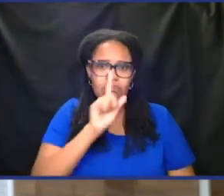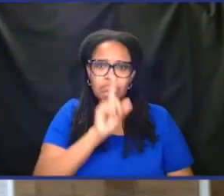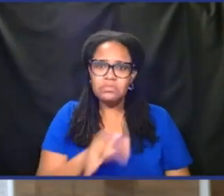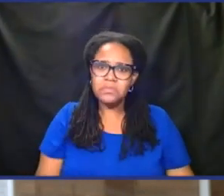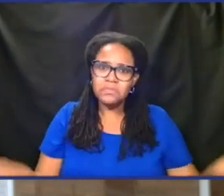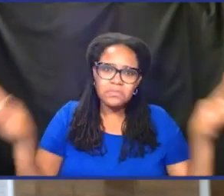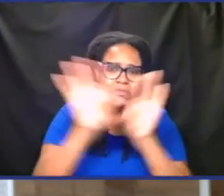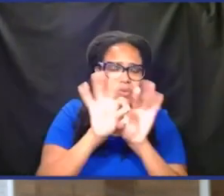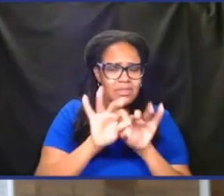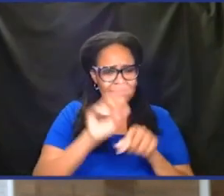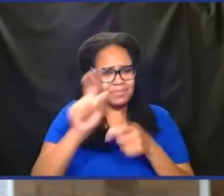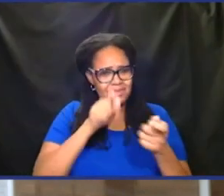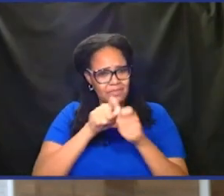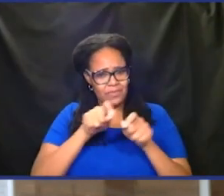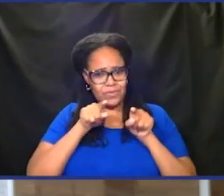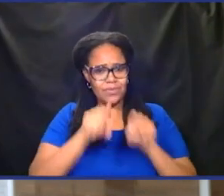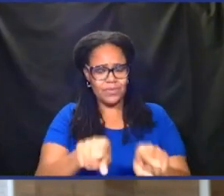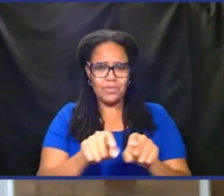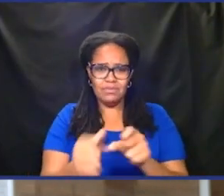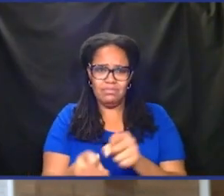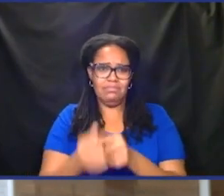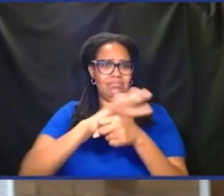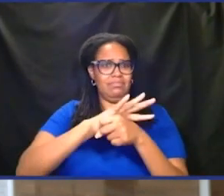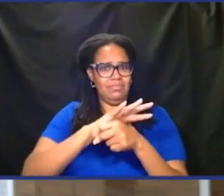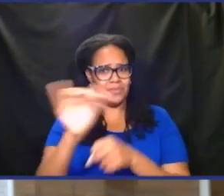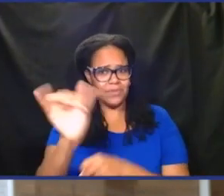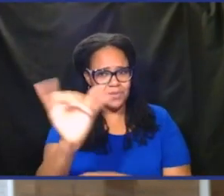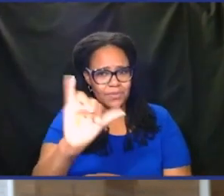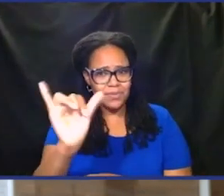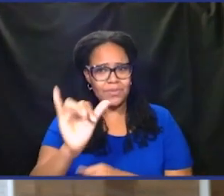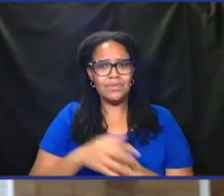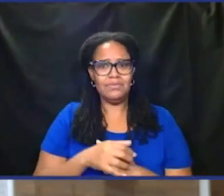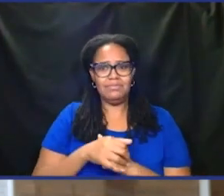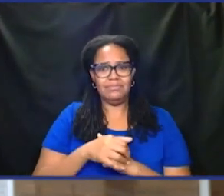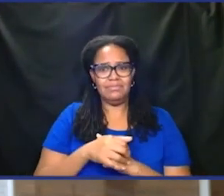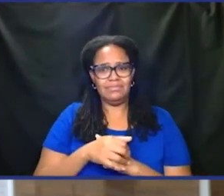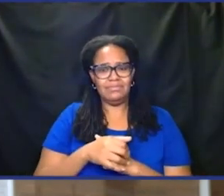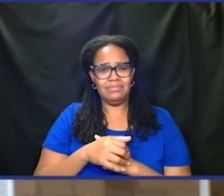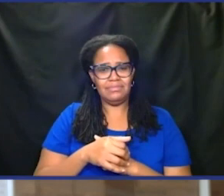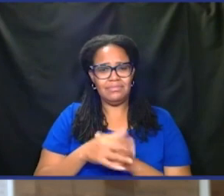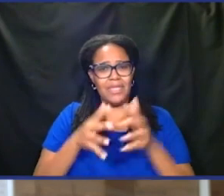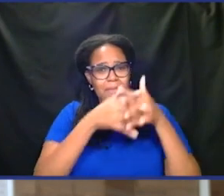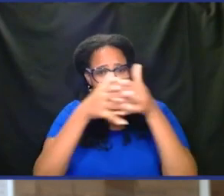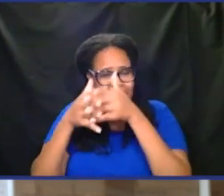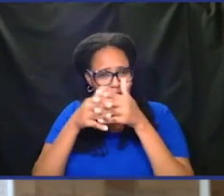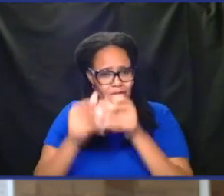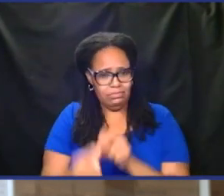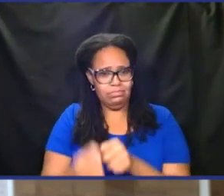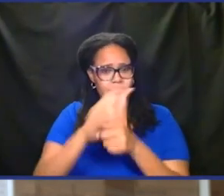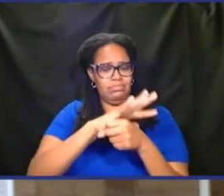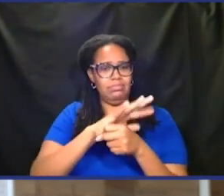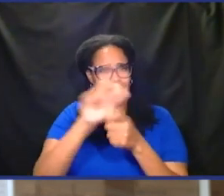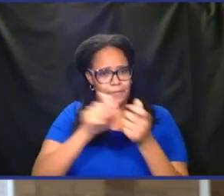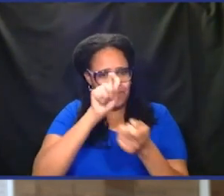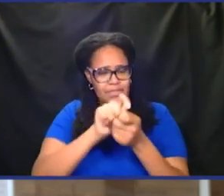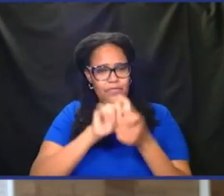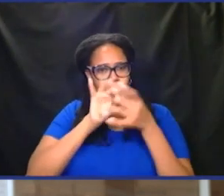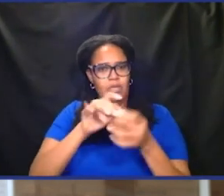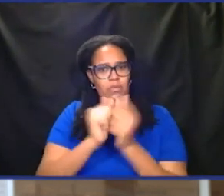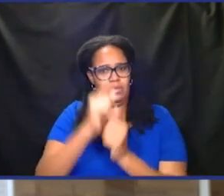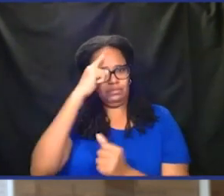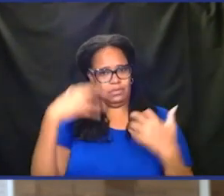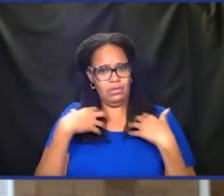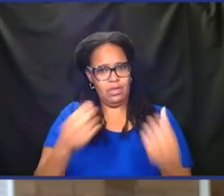workers. You can help Americares expand these important programs by donating anytime during this program. Just